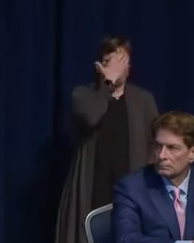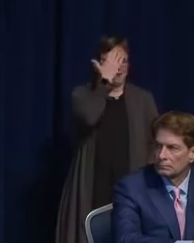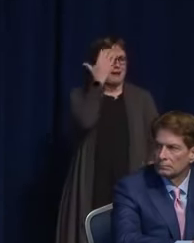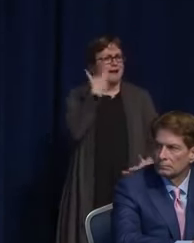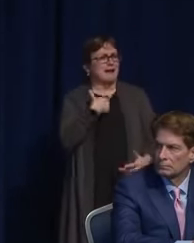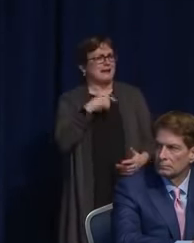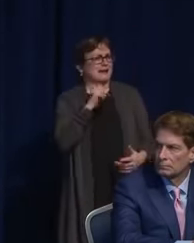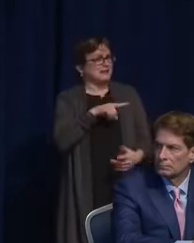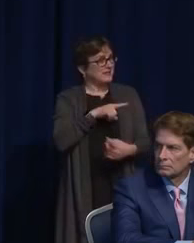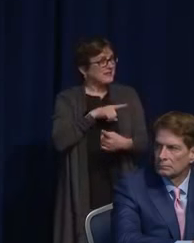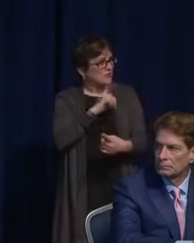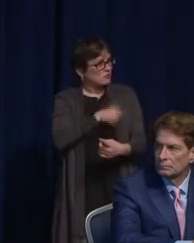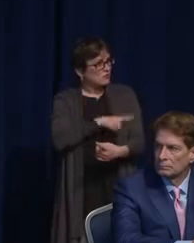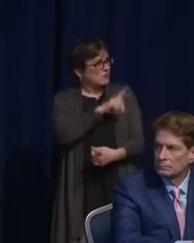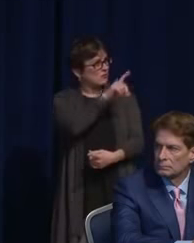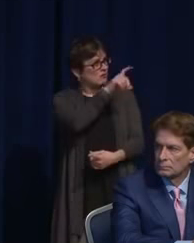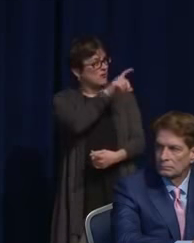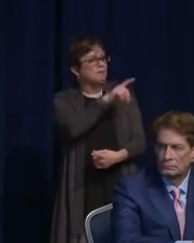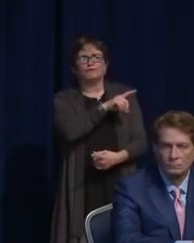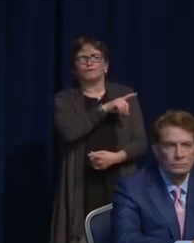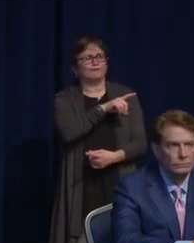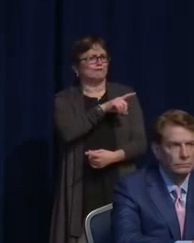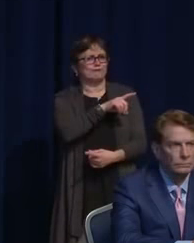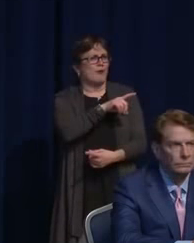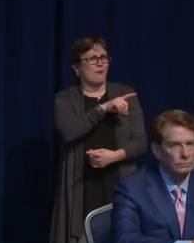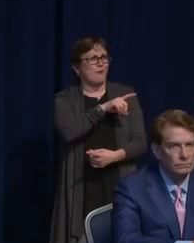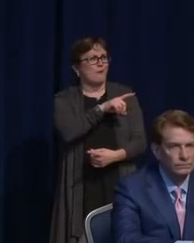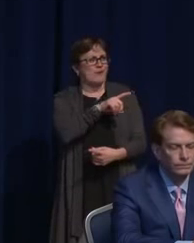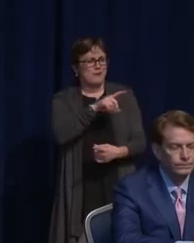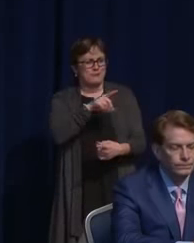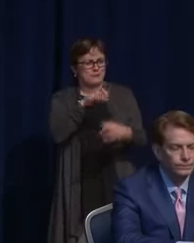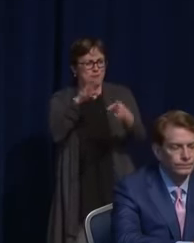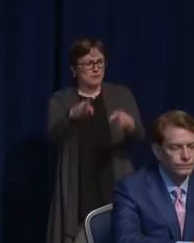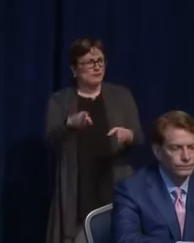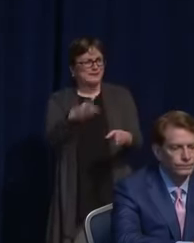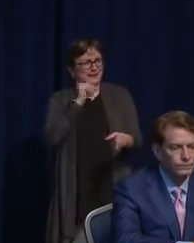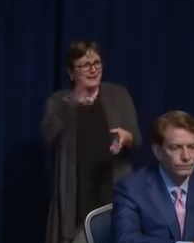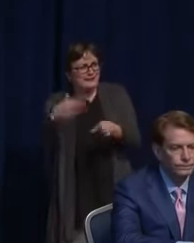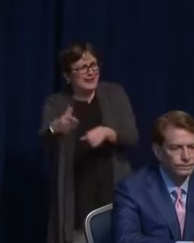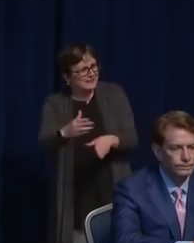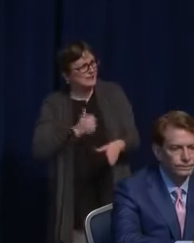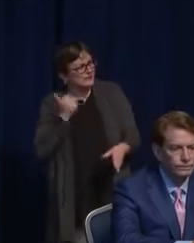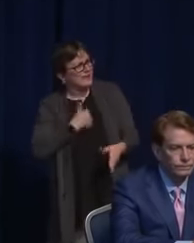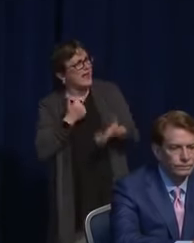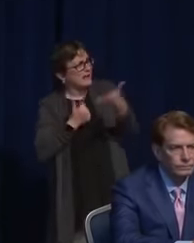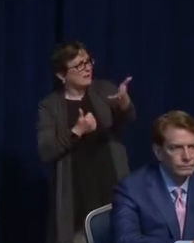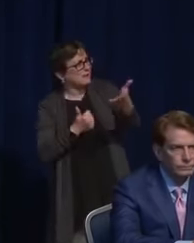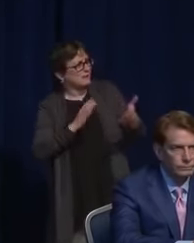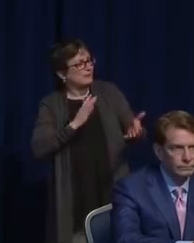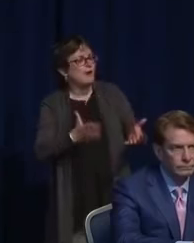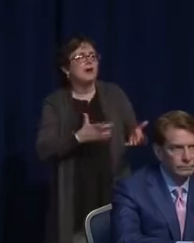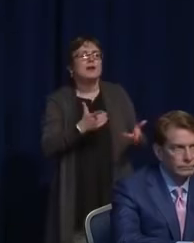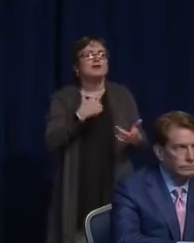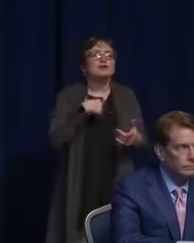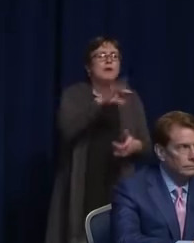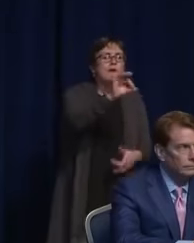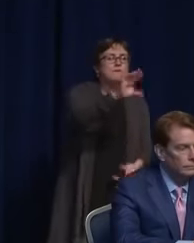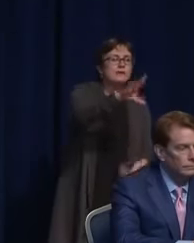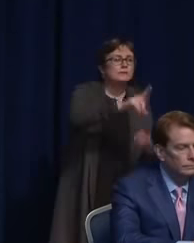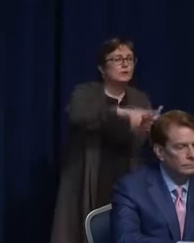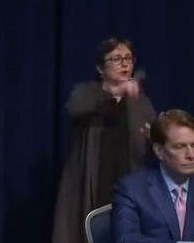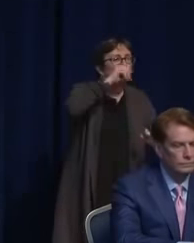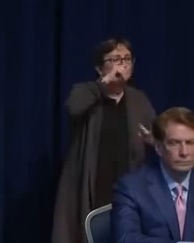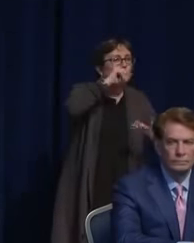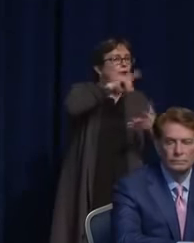they actually said the person is alive and stable. So the noise relative to the facts, I think